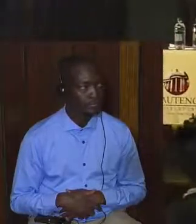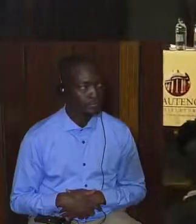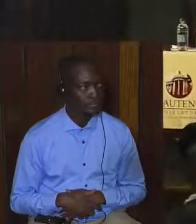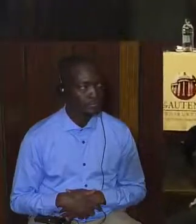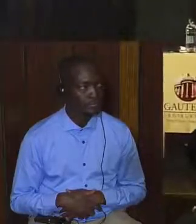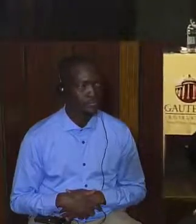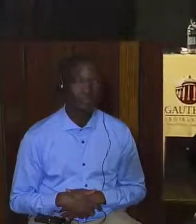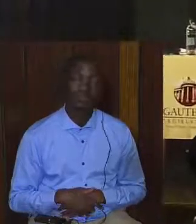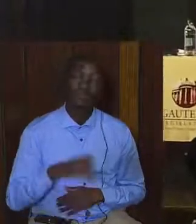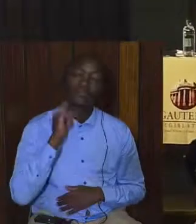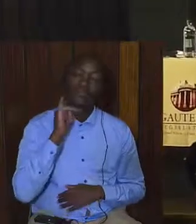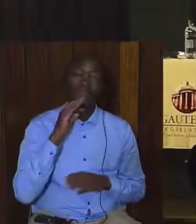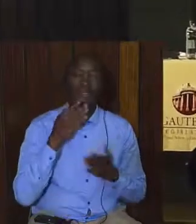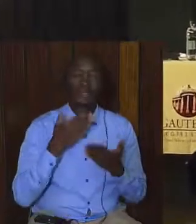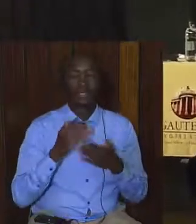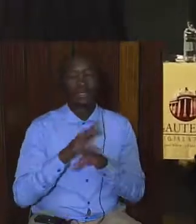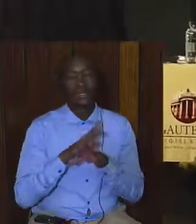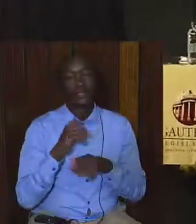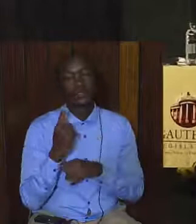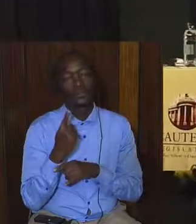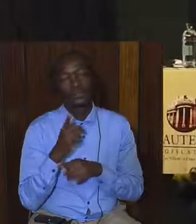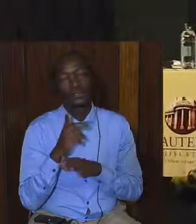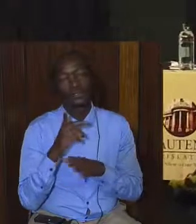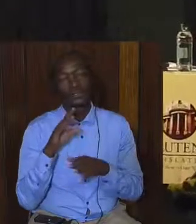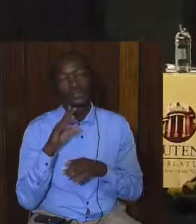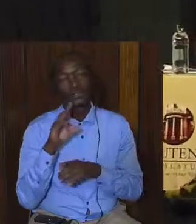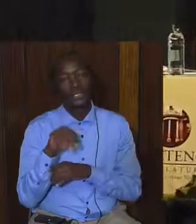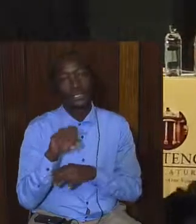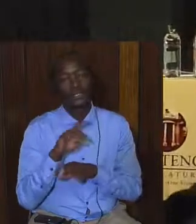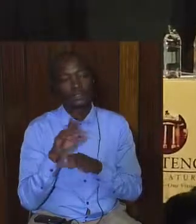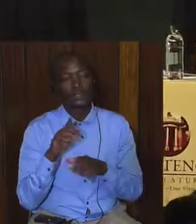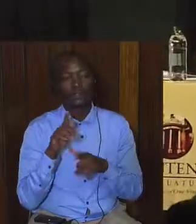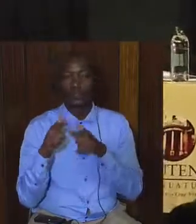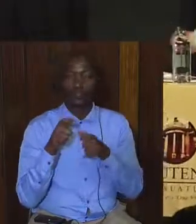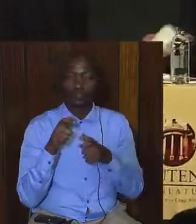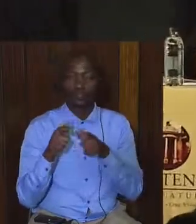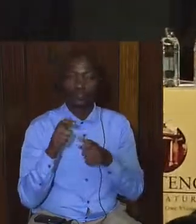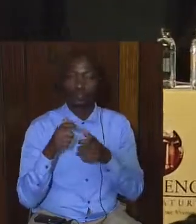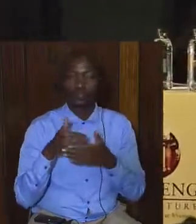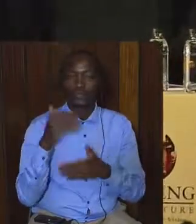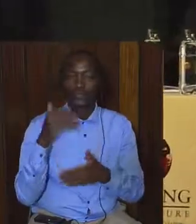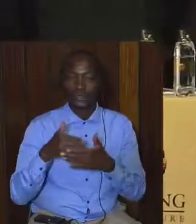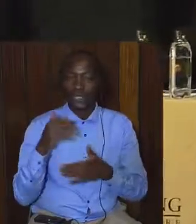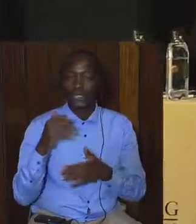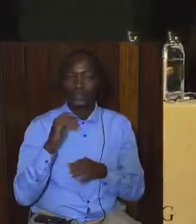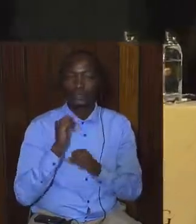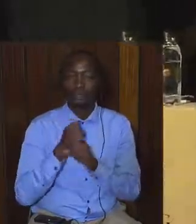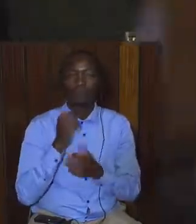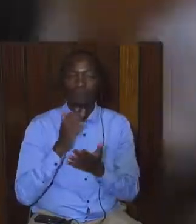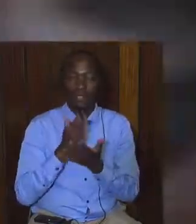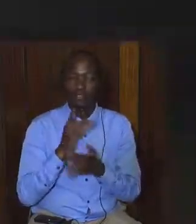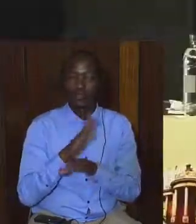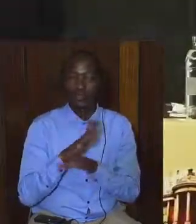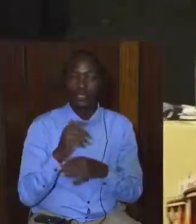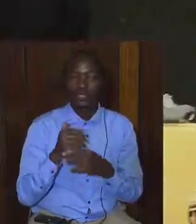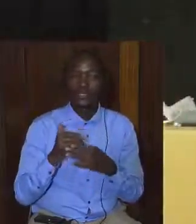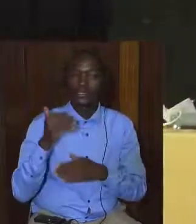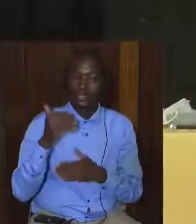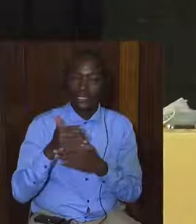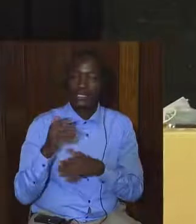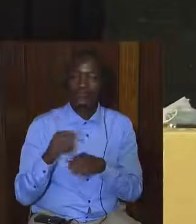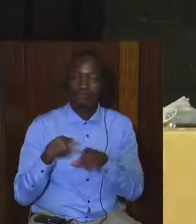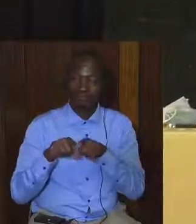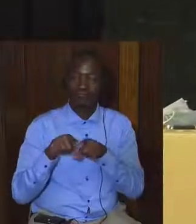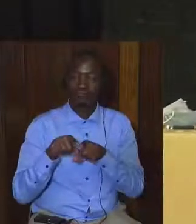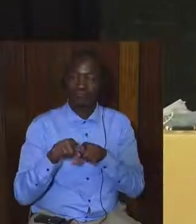If we can also just ask that those who are controlling the slides can just make sure that the slides keep up with the presentation.